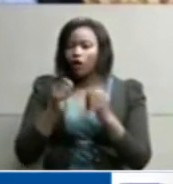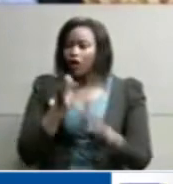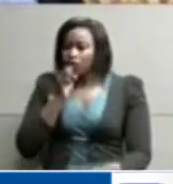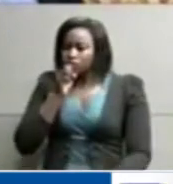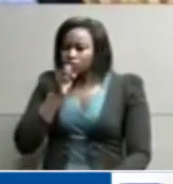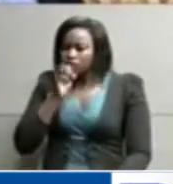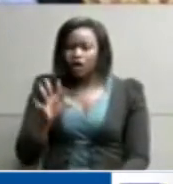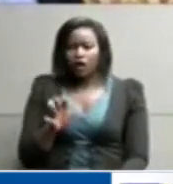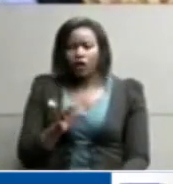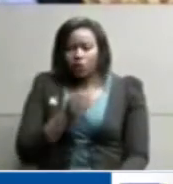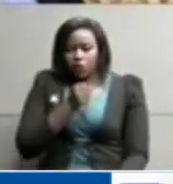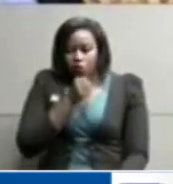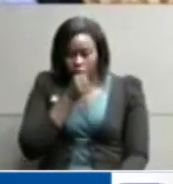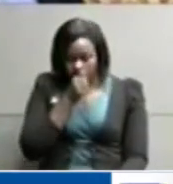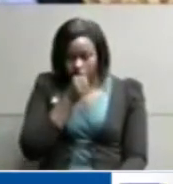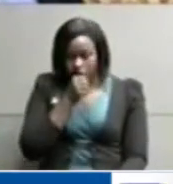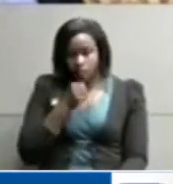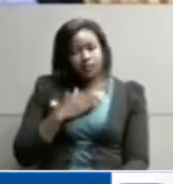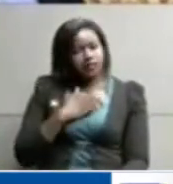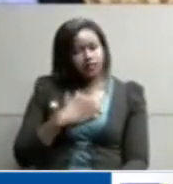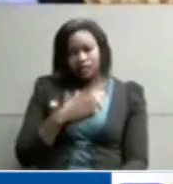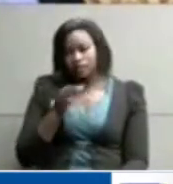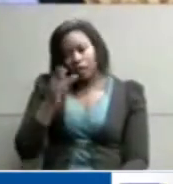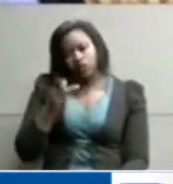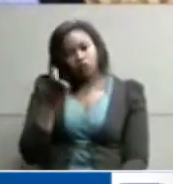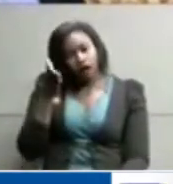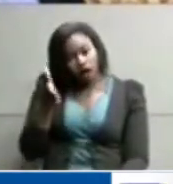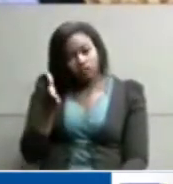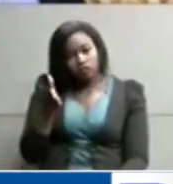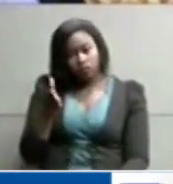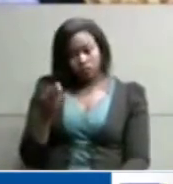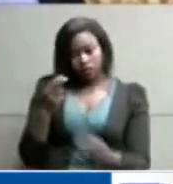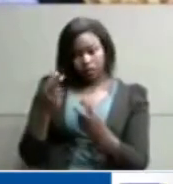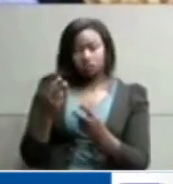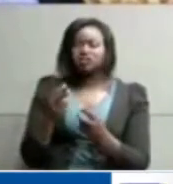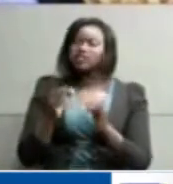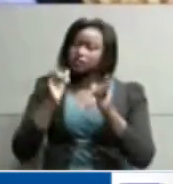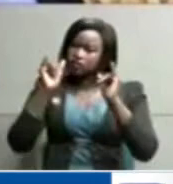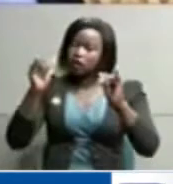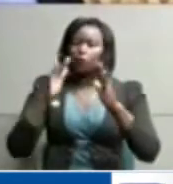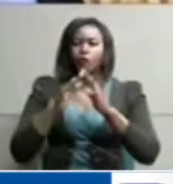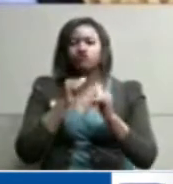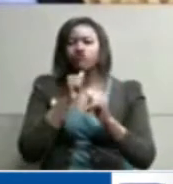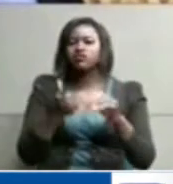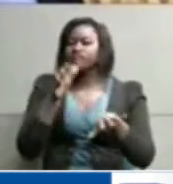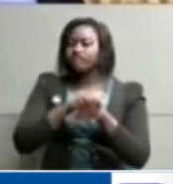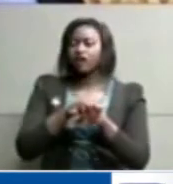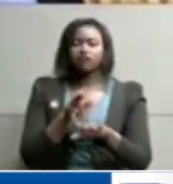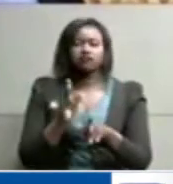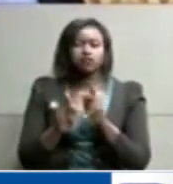and coughing. Please, stay at home. Now, second one